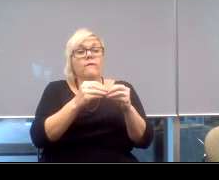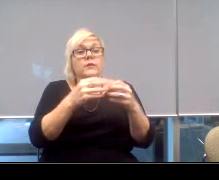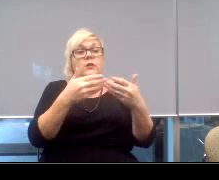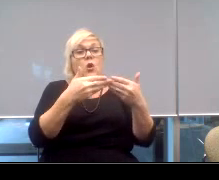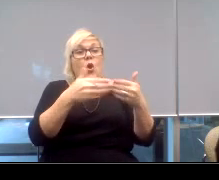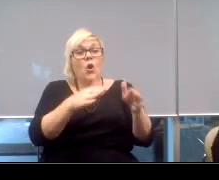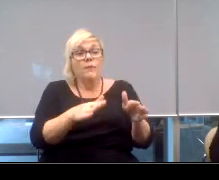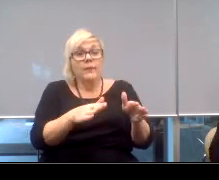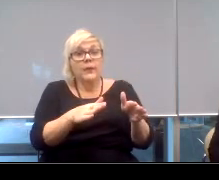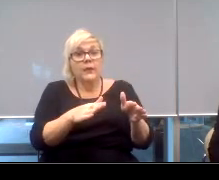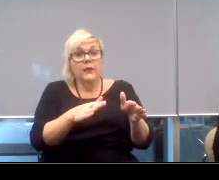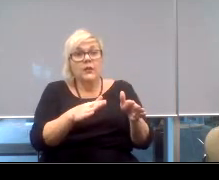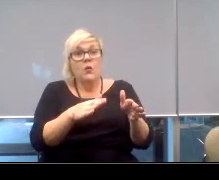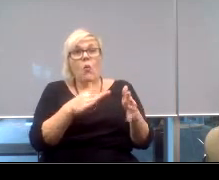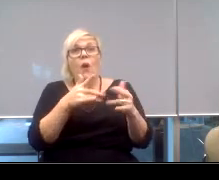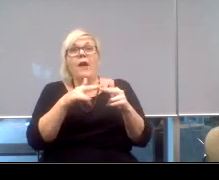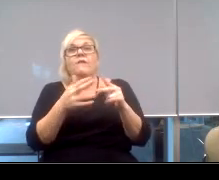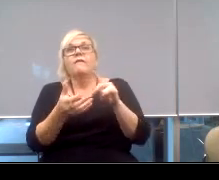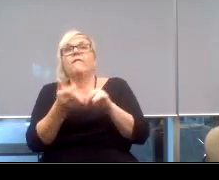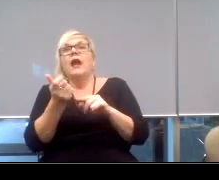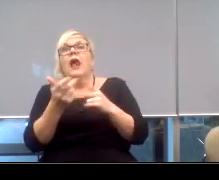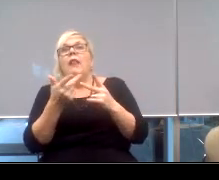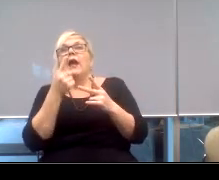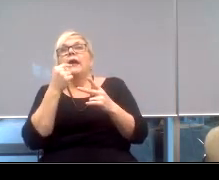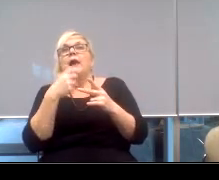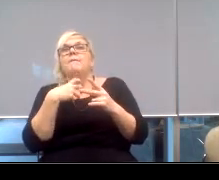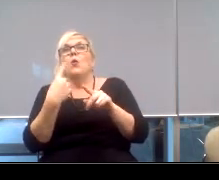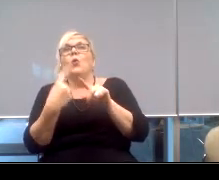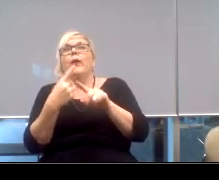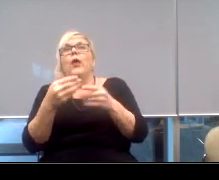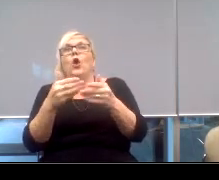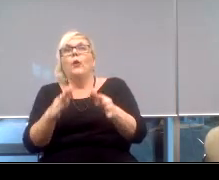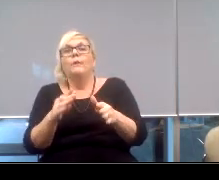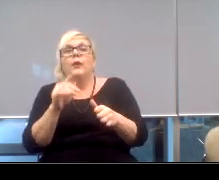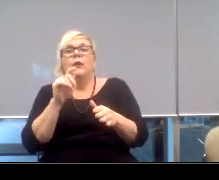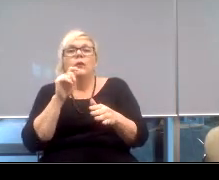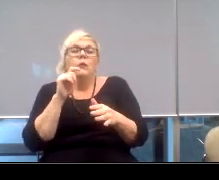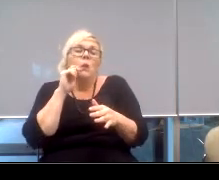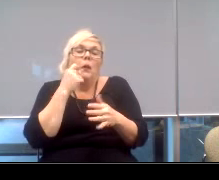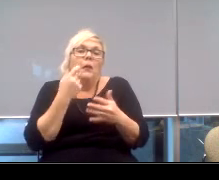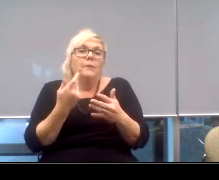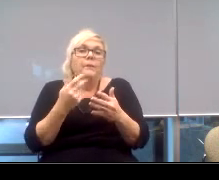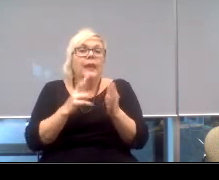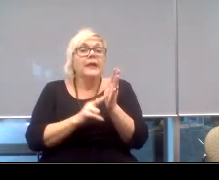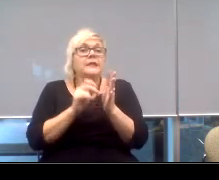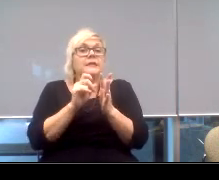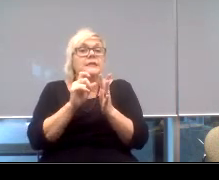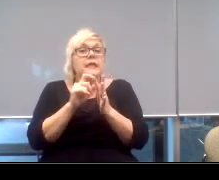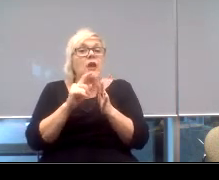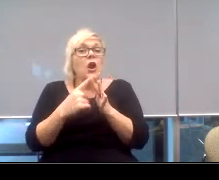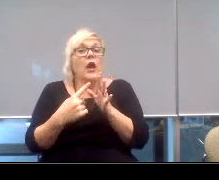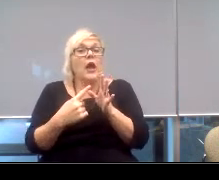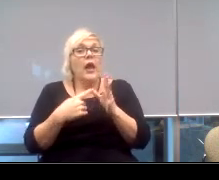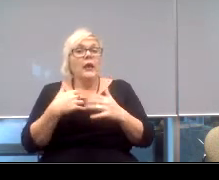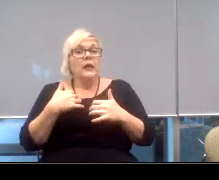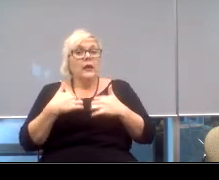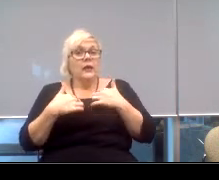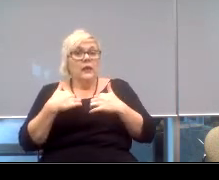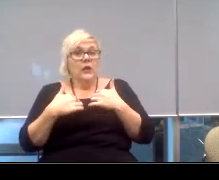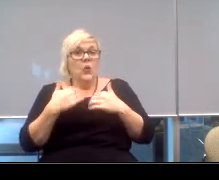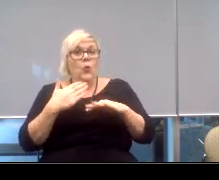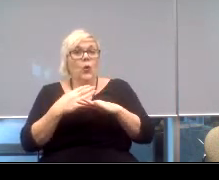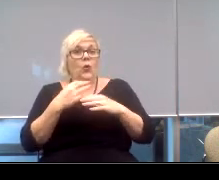we find another alternative to bring something on faster than that. The NDIA looks forward to working with the sector in this innovative space